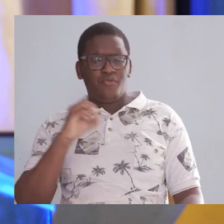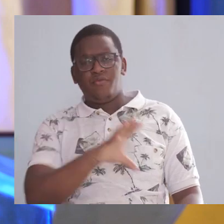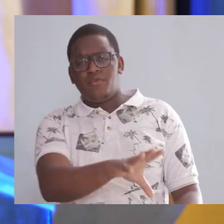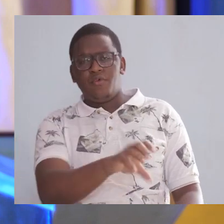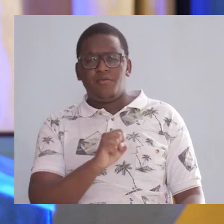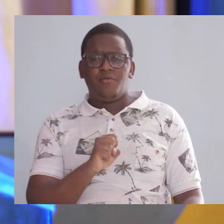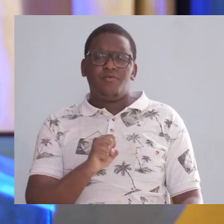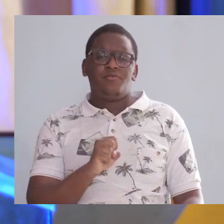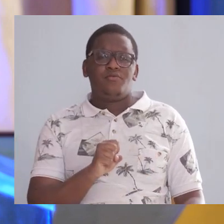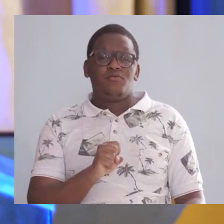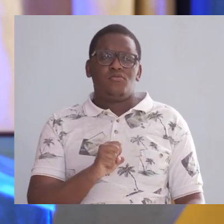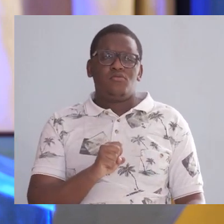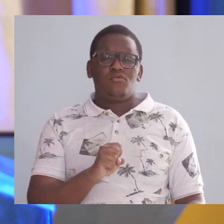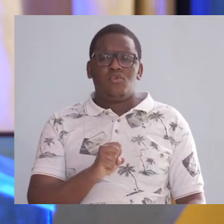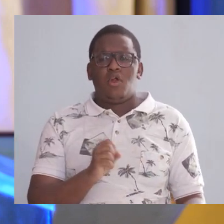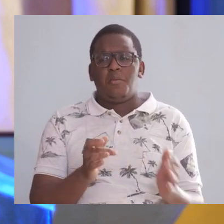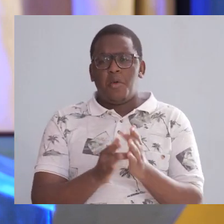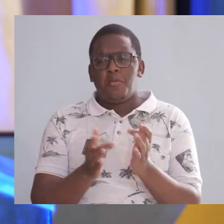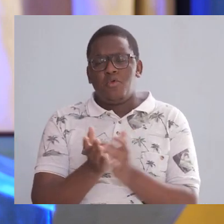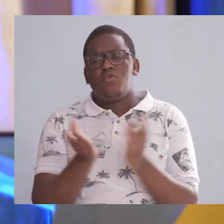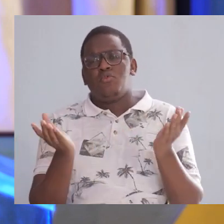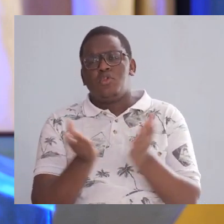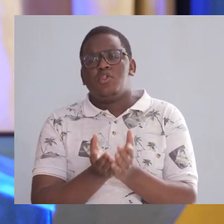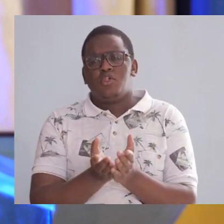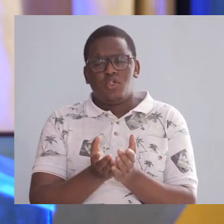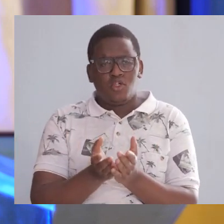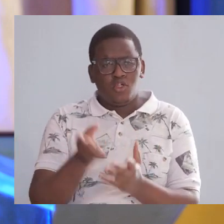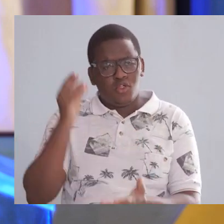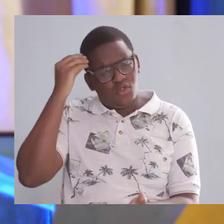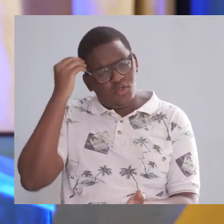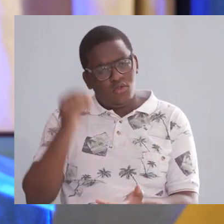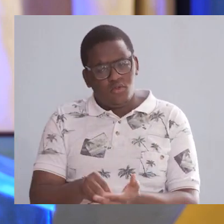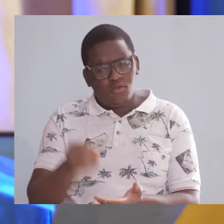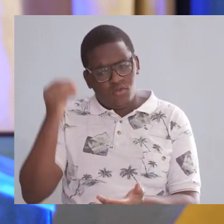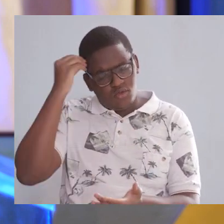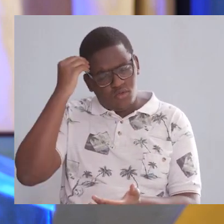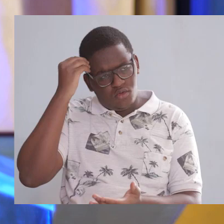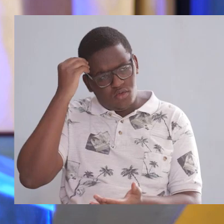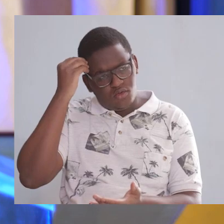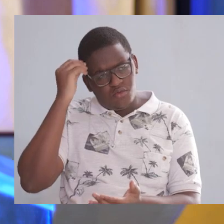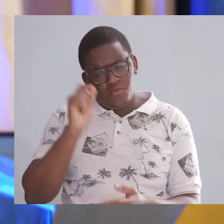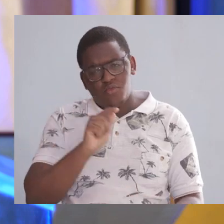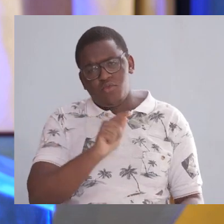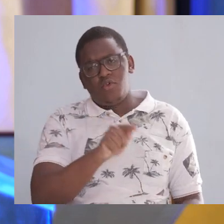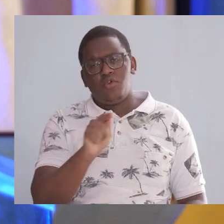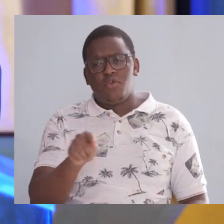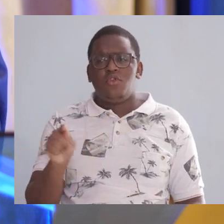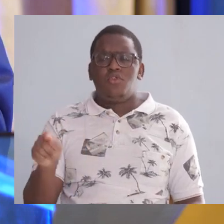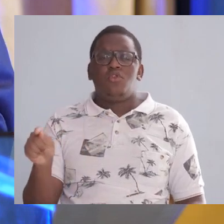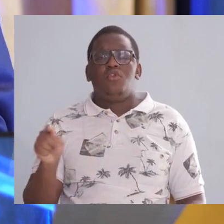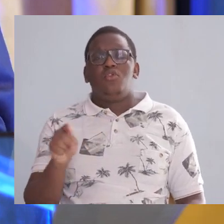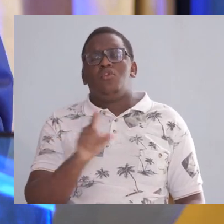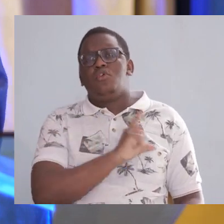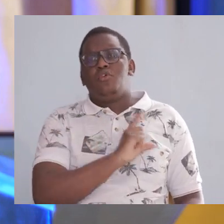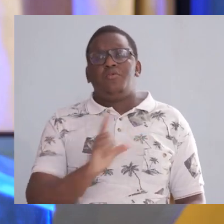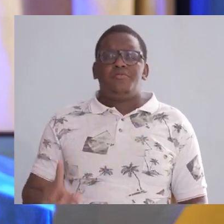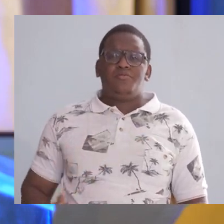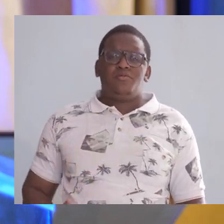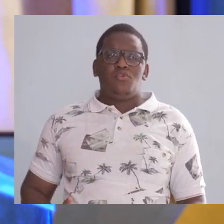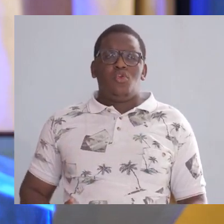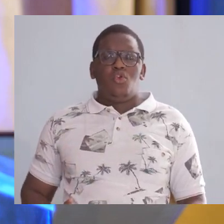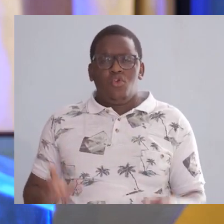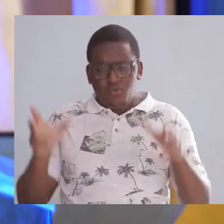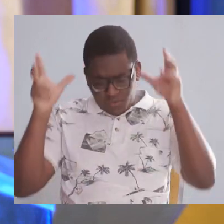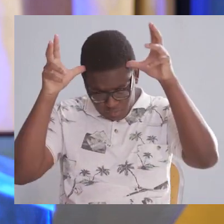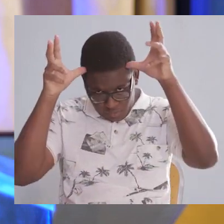origin of theft? Biblical teaching from Scripture points to the adversary of the Lord, Satan, as being the